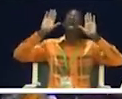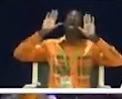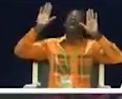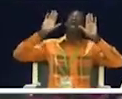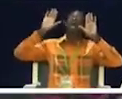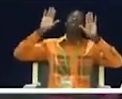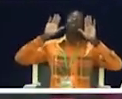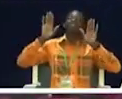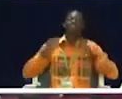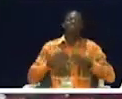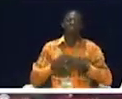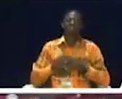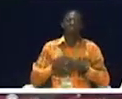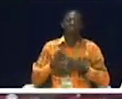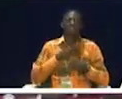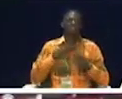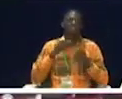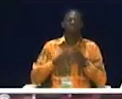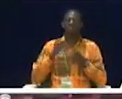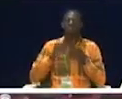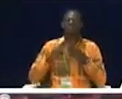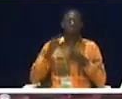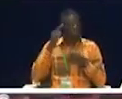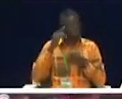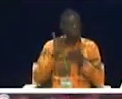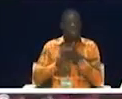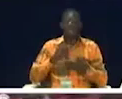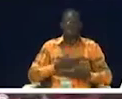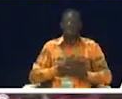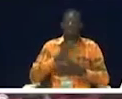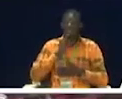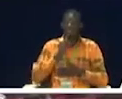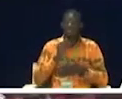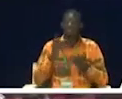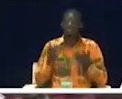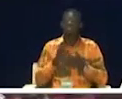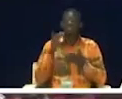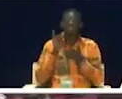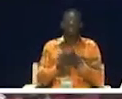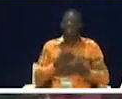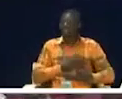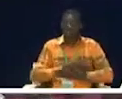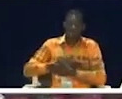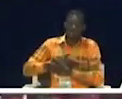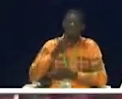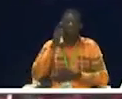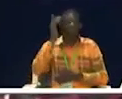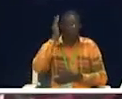If you are here and you think that baby will die, I am here to announce to you that baby will not die.